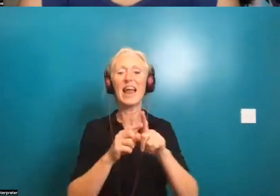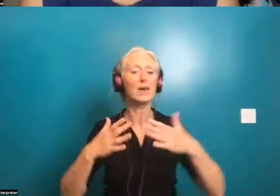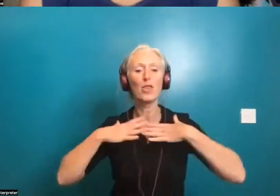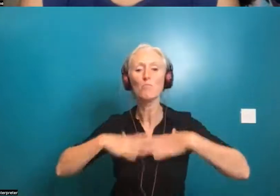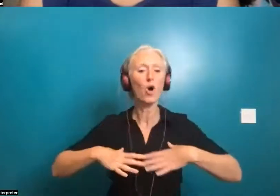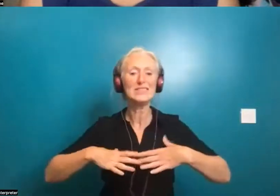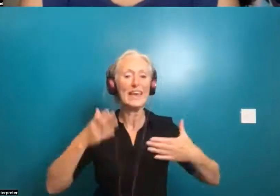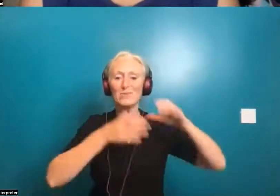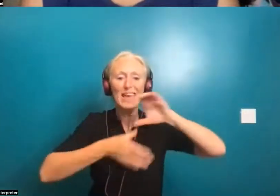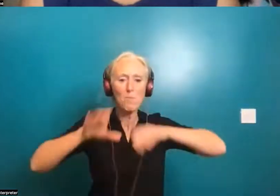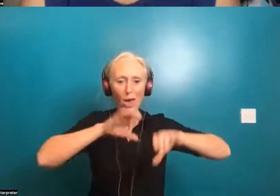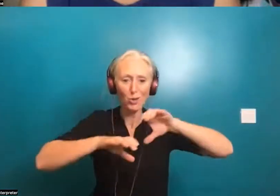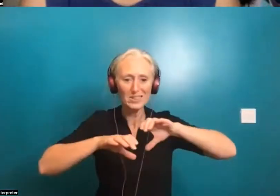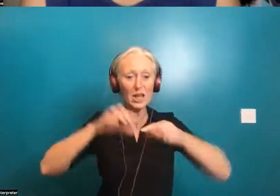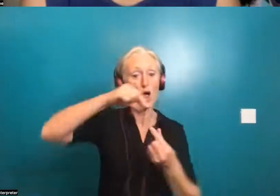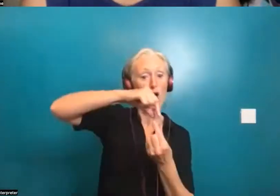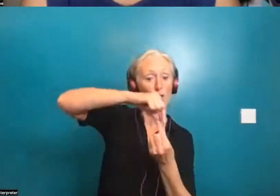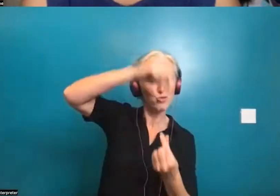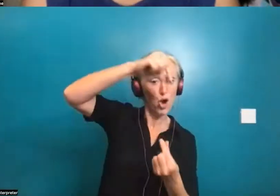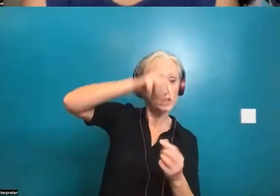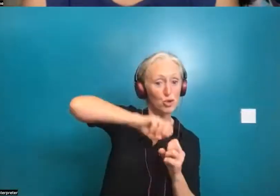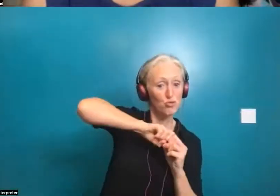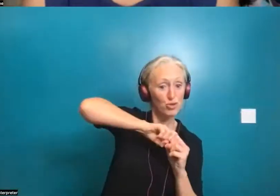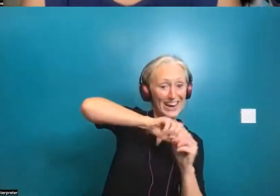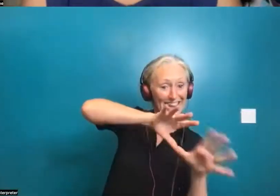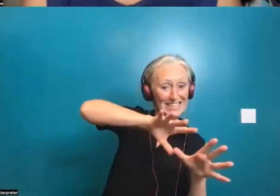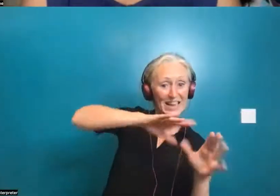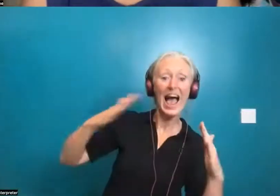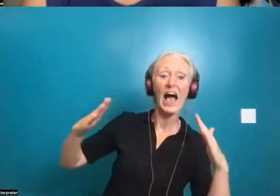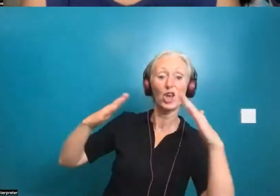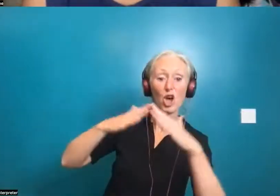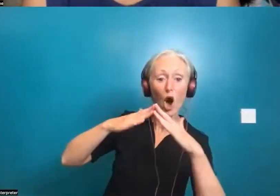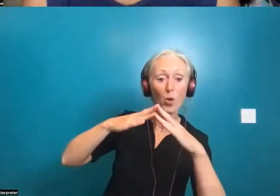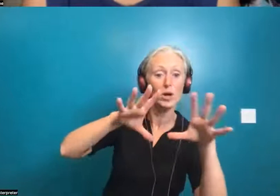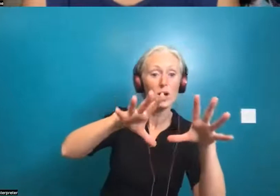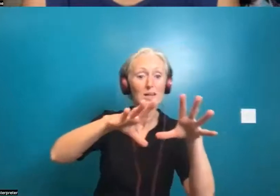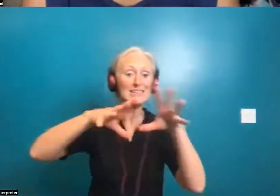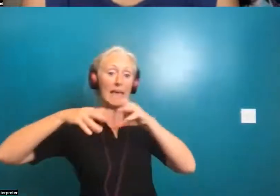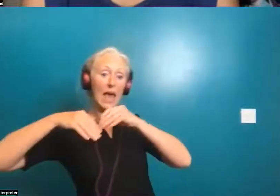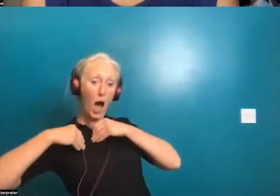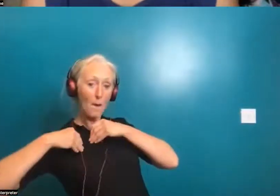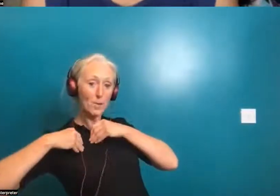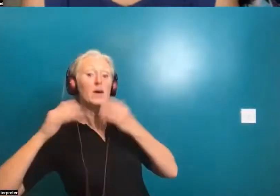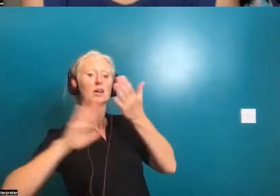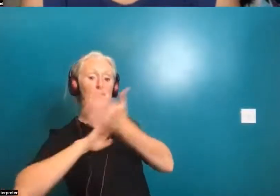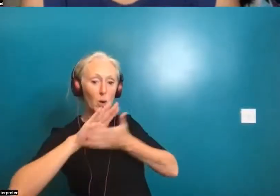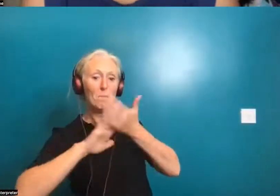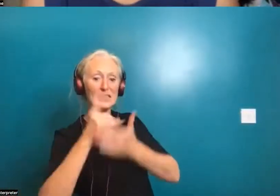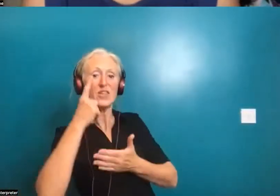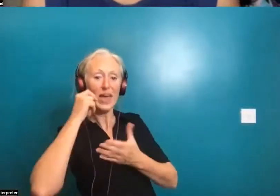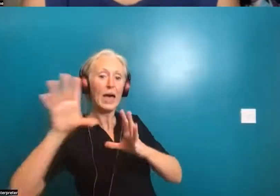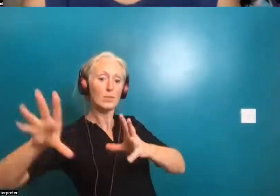basically, the rods release this and the cones take it up, and it allows them to uptake glucose